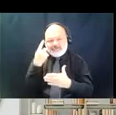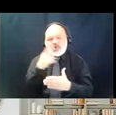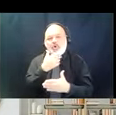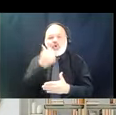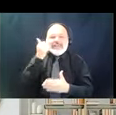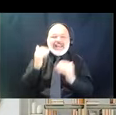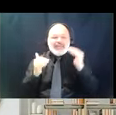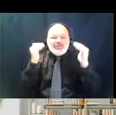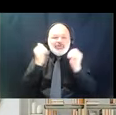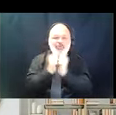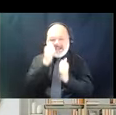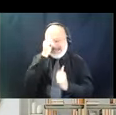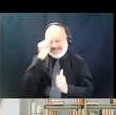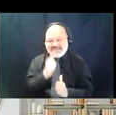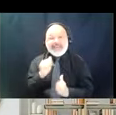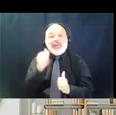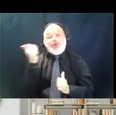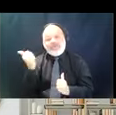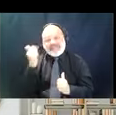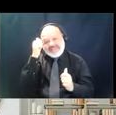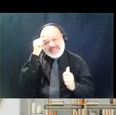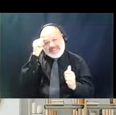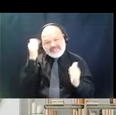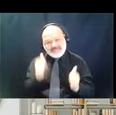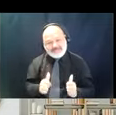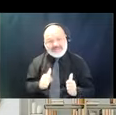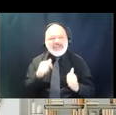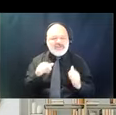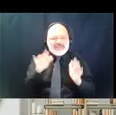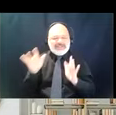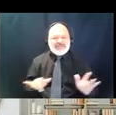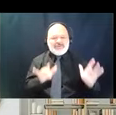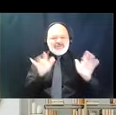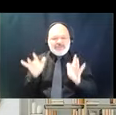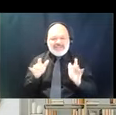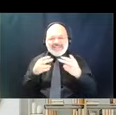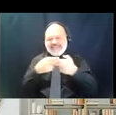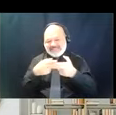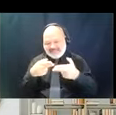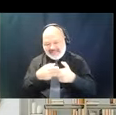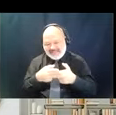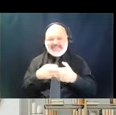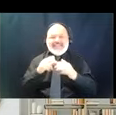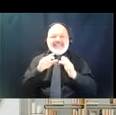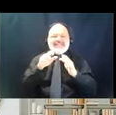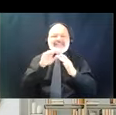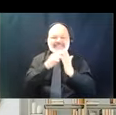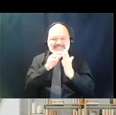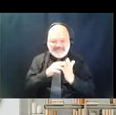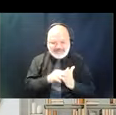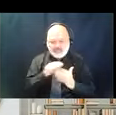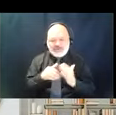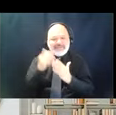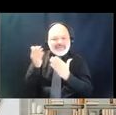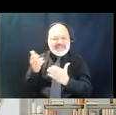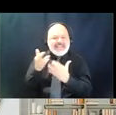with Alzheimer's and other dementias. Today's webinar recording, slides, and transcripts will also be available online in our Equity and Aging Resource